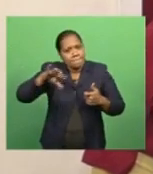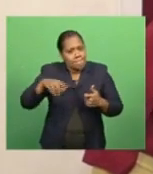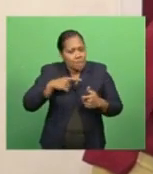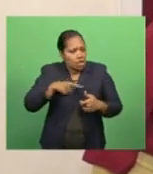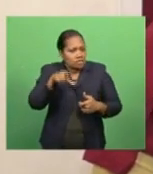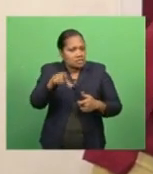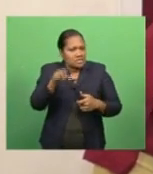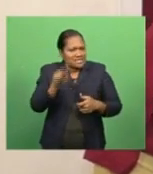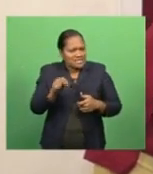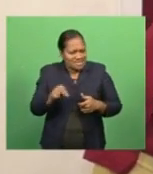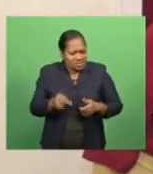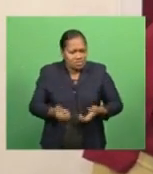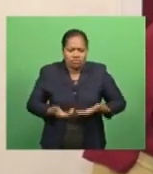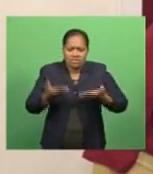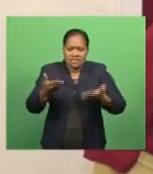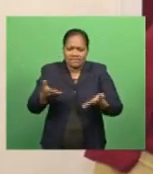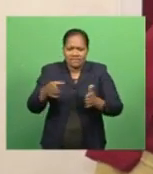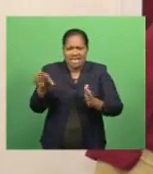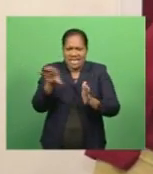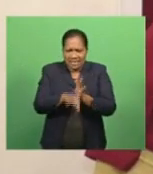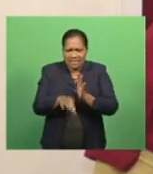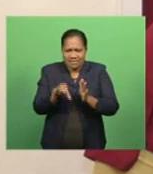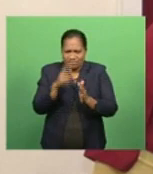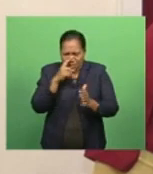customers the original things, and